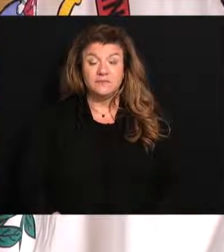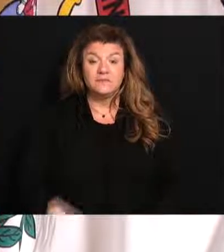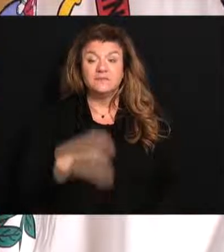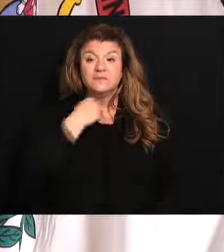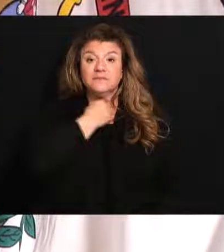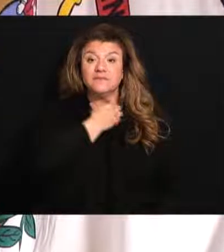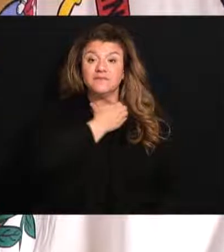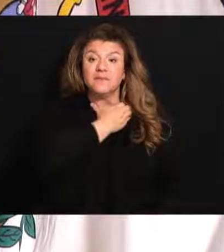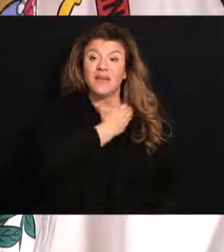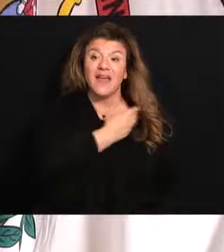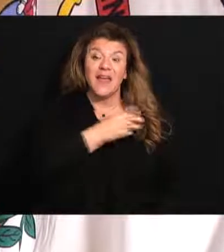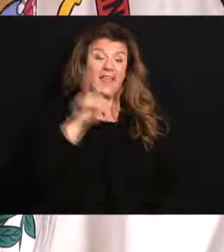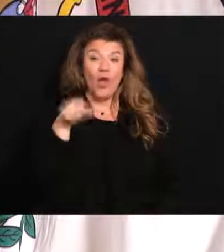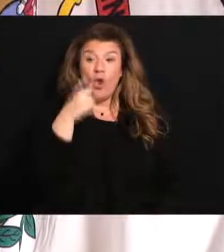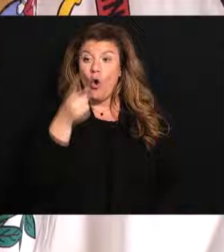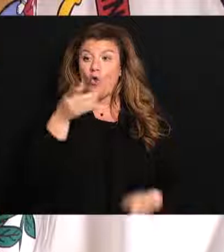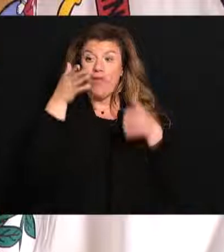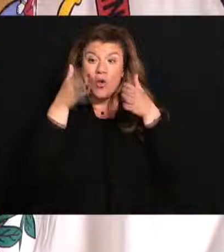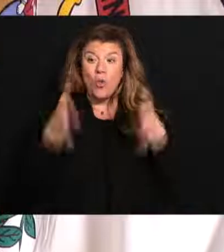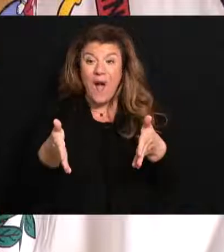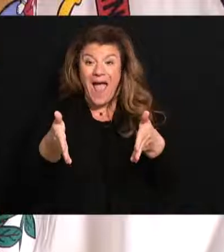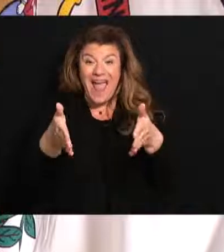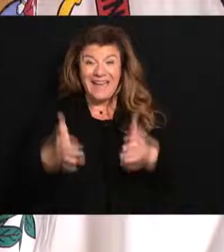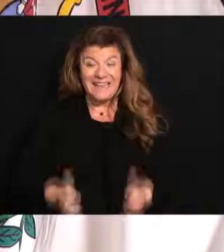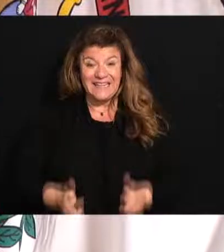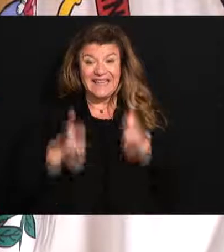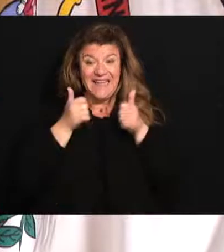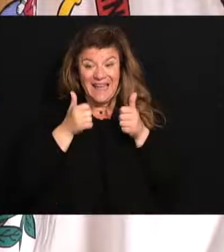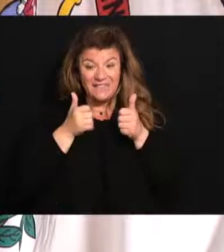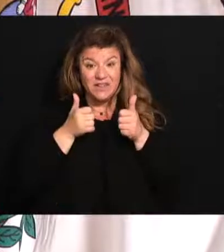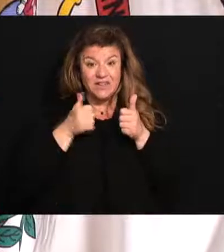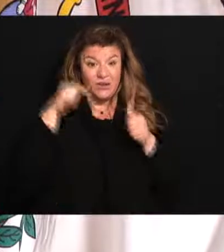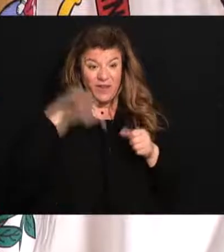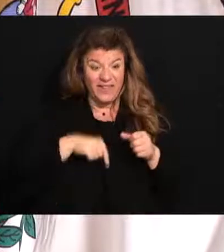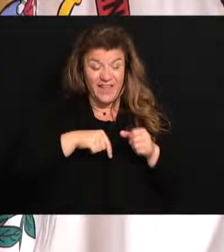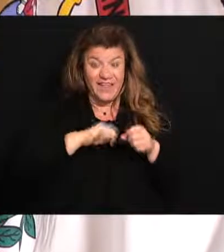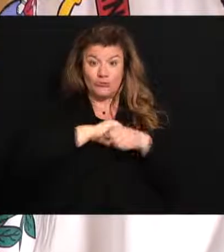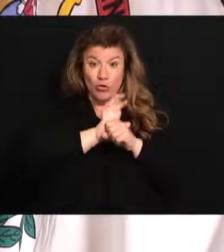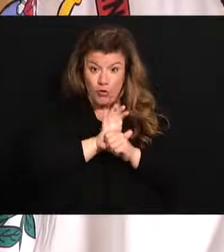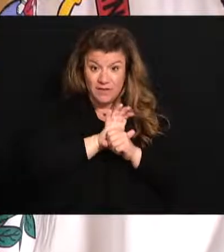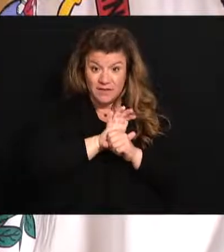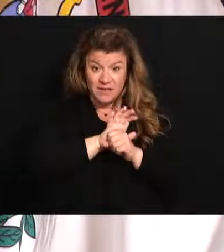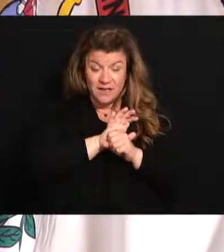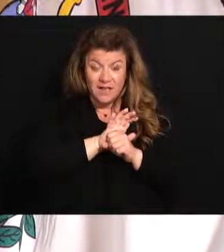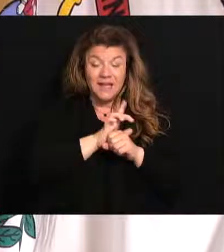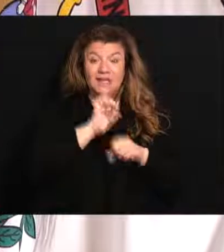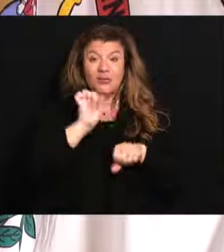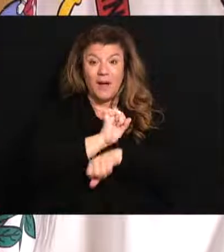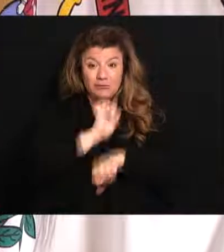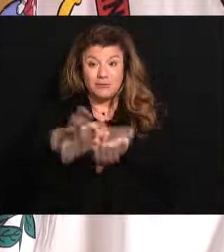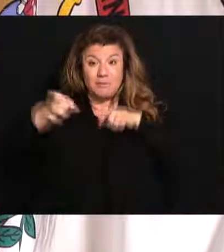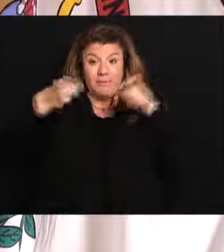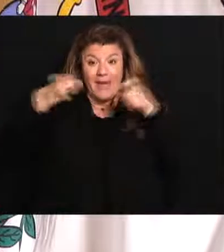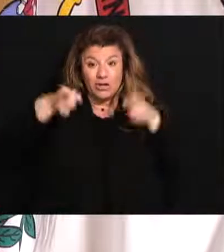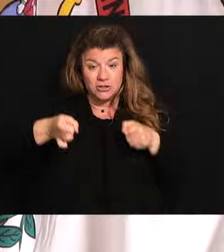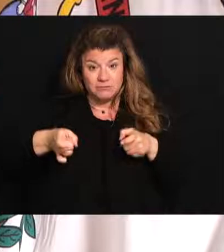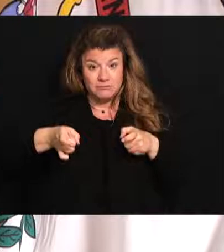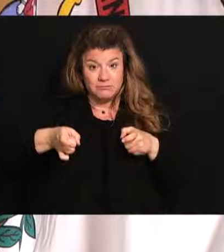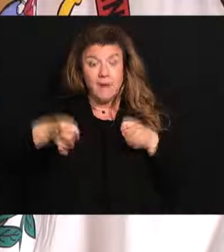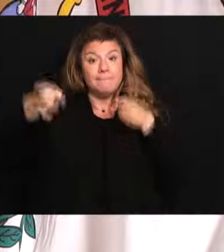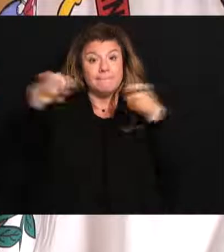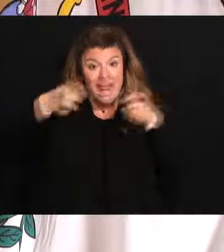the way to live with this dreaded killer is to absolutely manage it. Manage